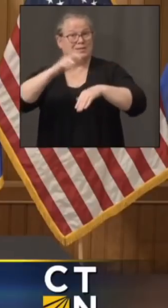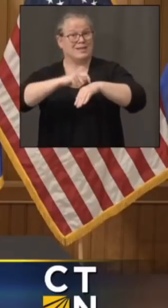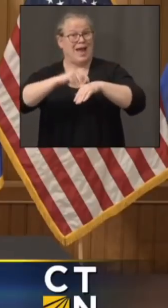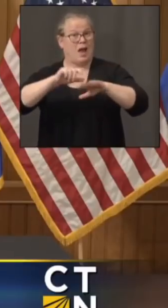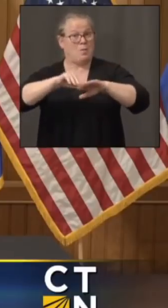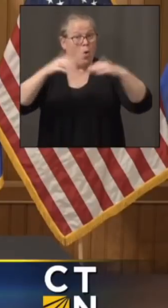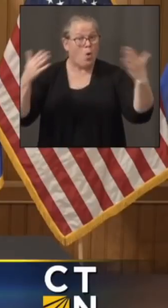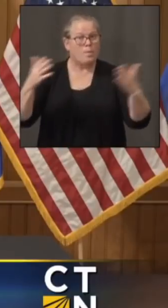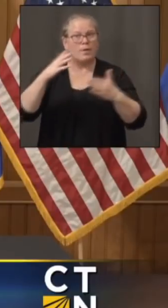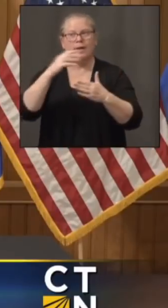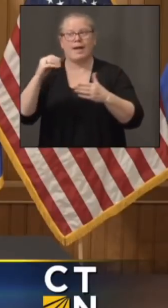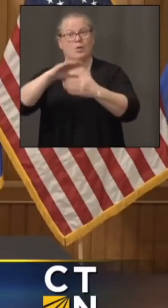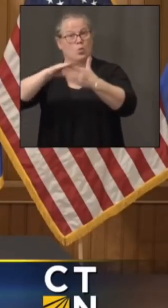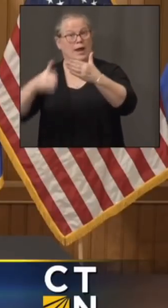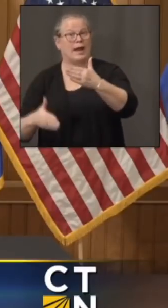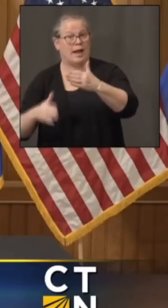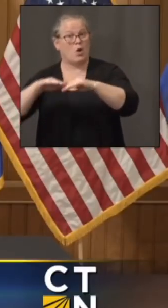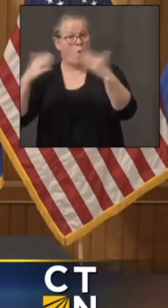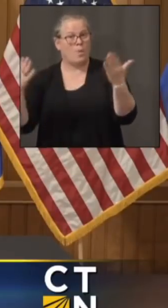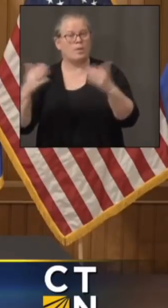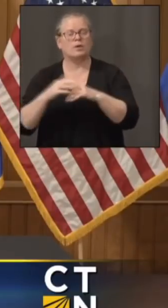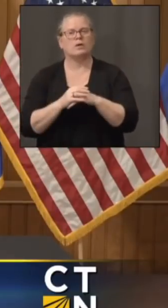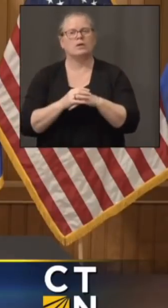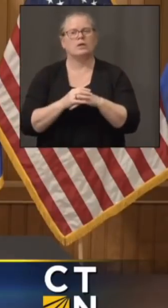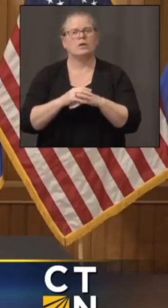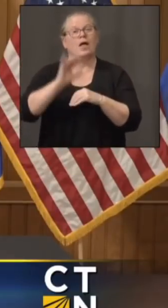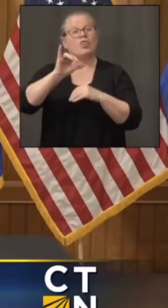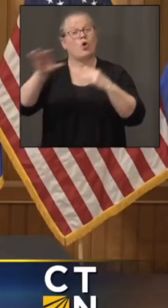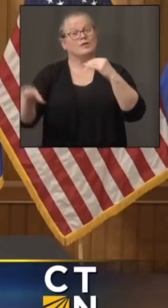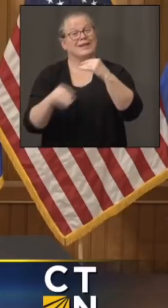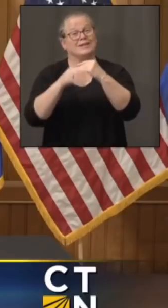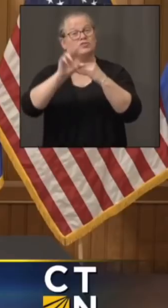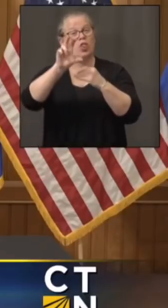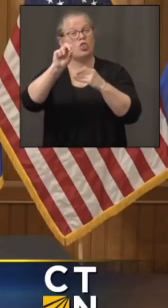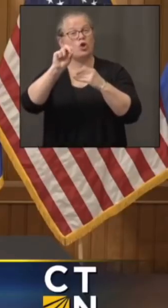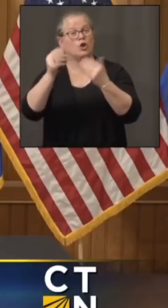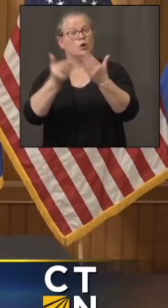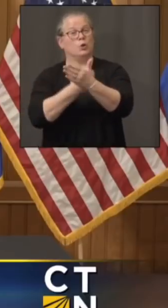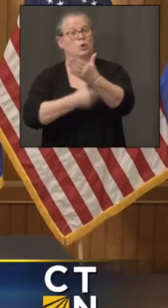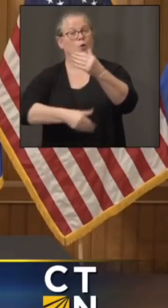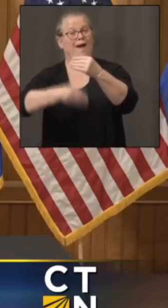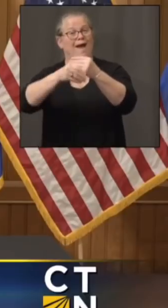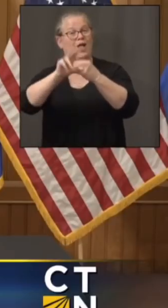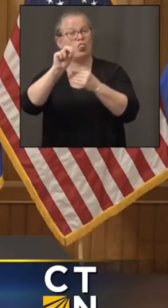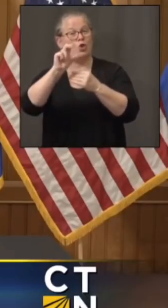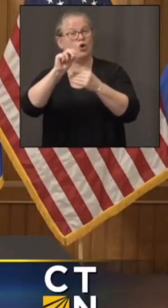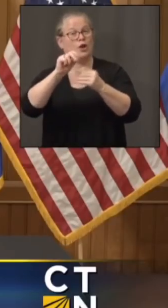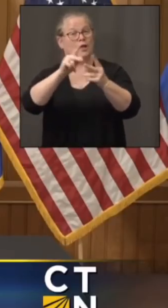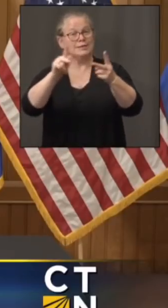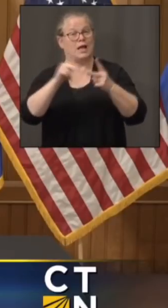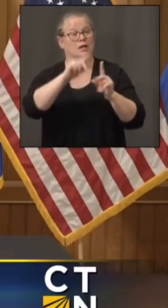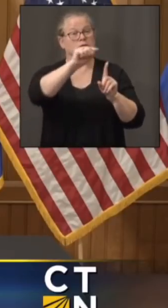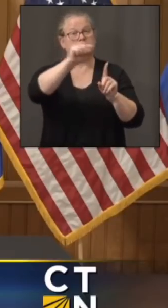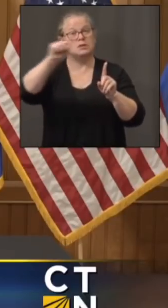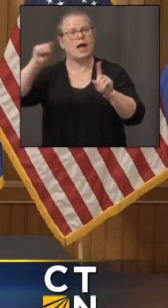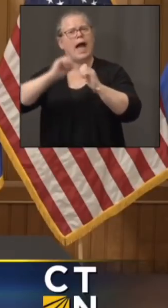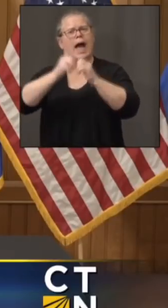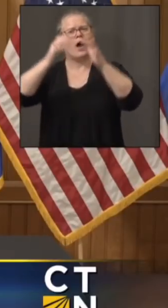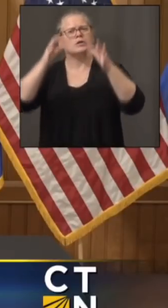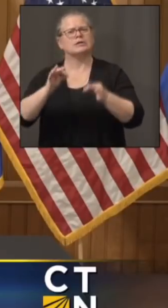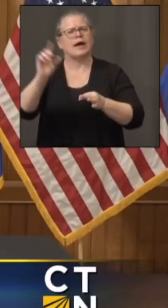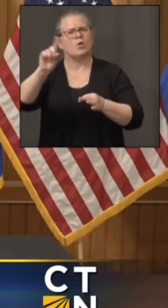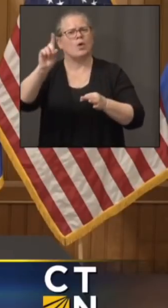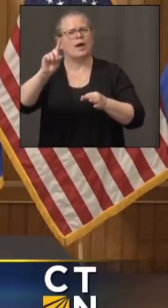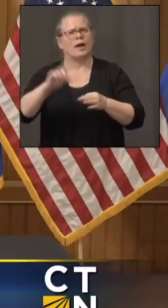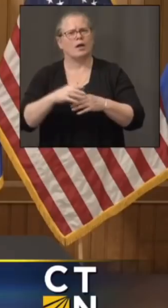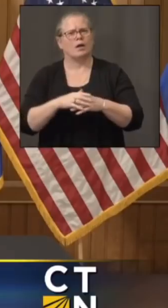How were the 30 additional sites allocated? I mean, how did you figure out, okay, we need more testing here, so we're